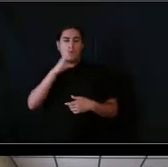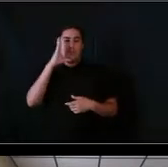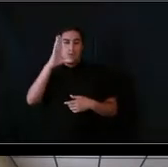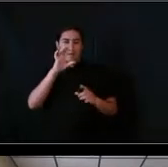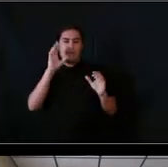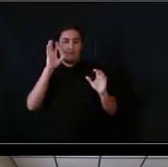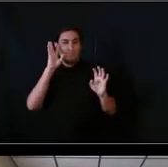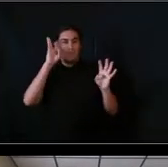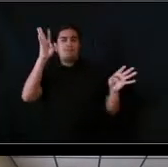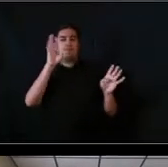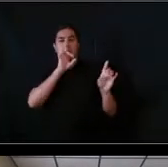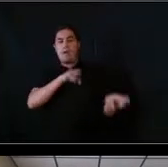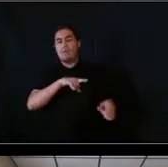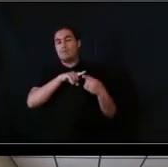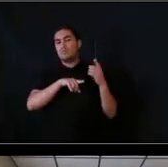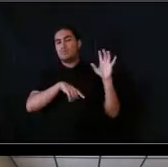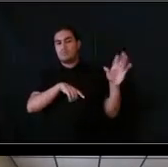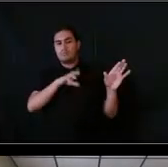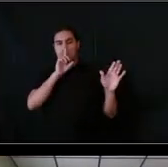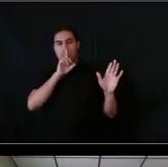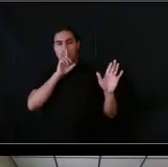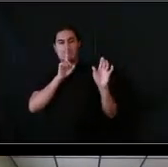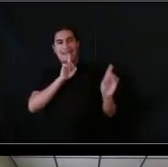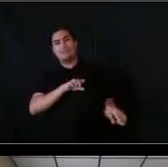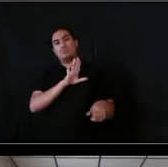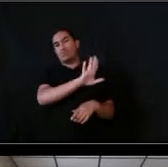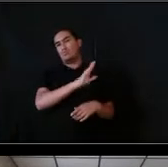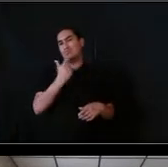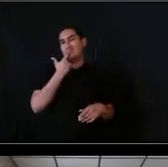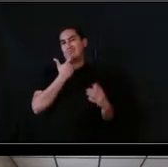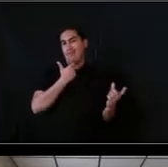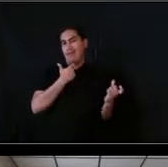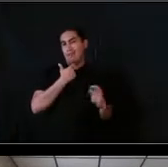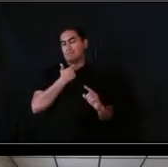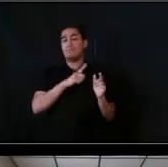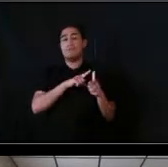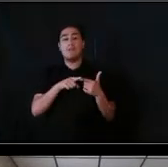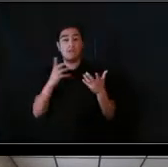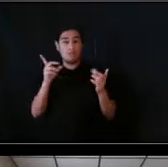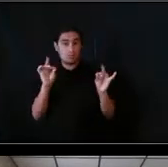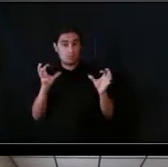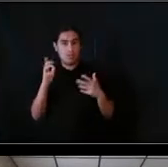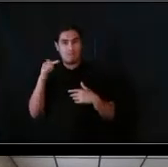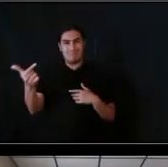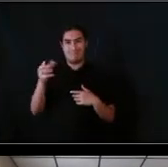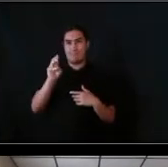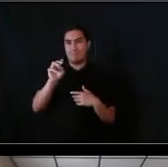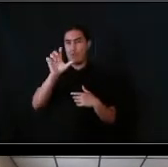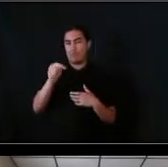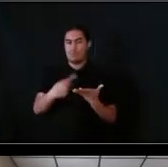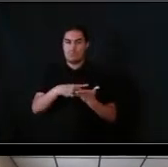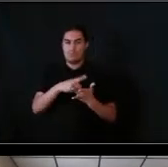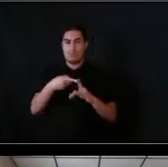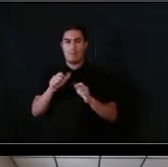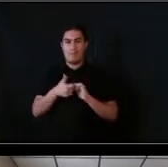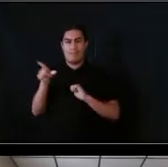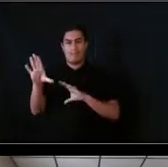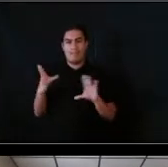um to address what you just raised and then i would like to give marlon a chance to talk about how they plan to